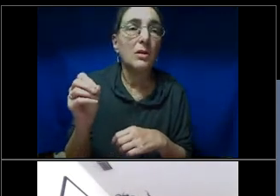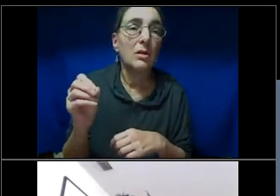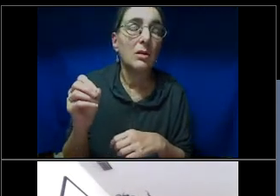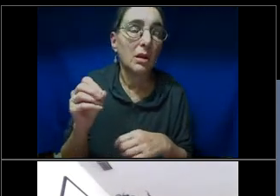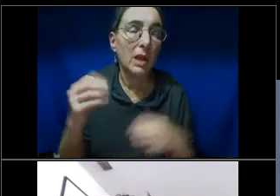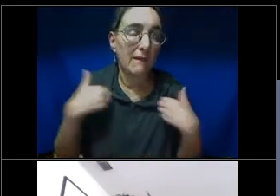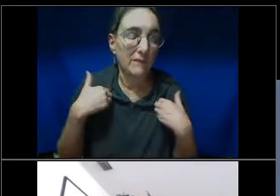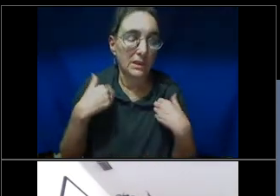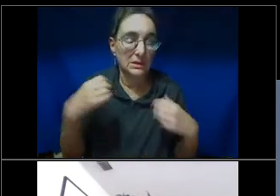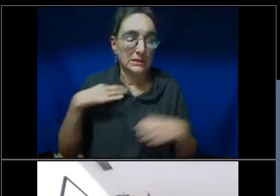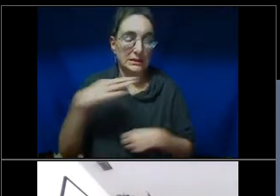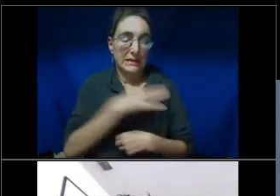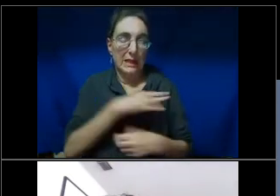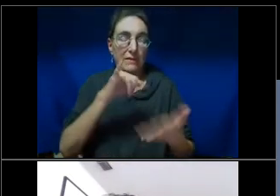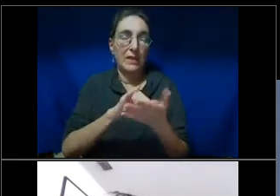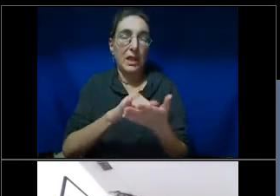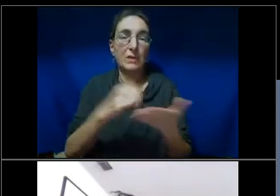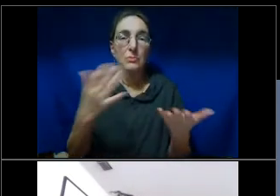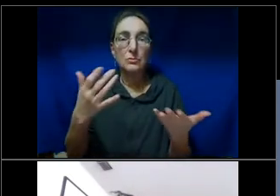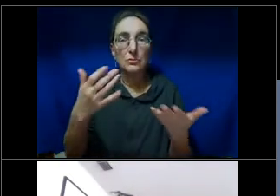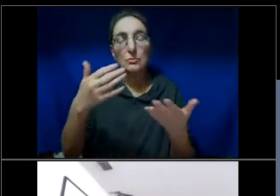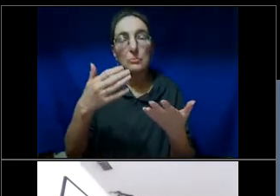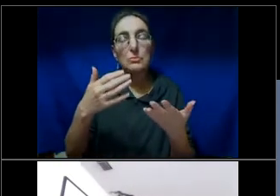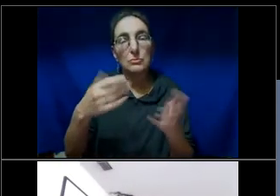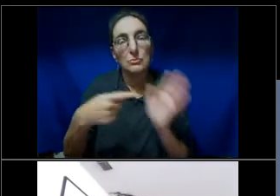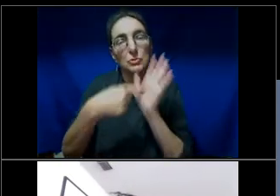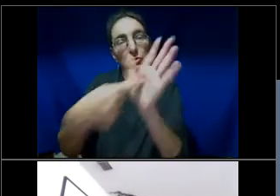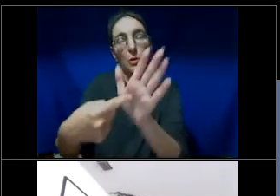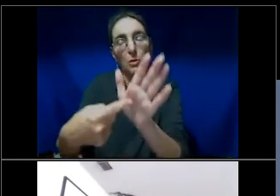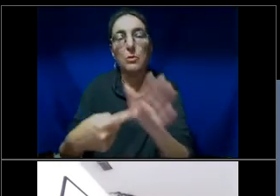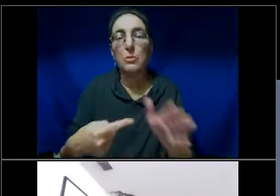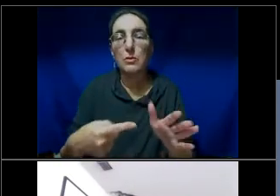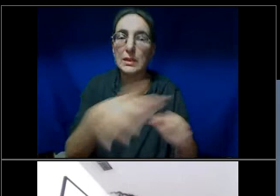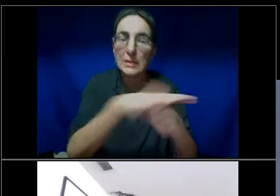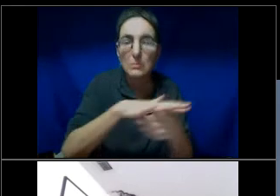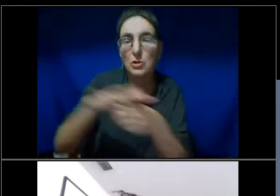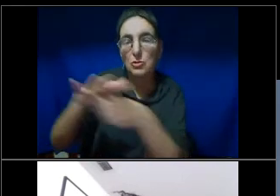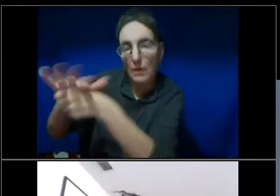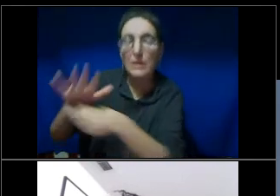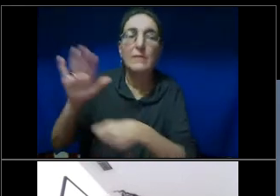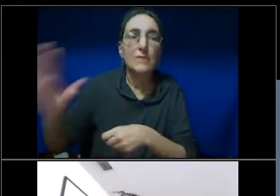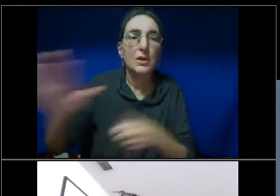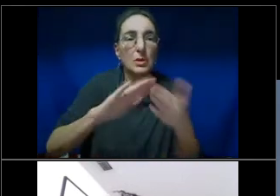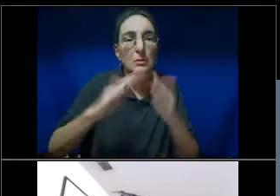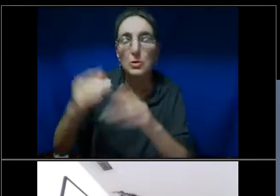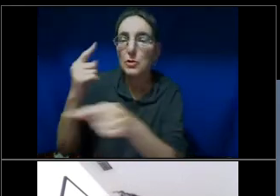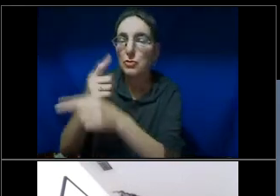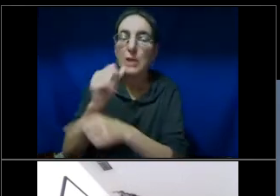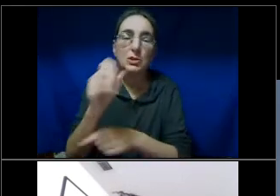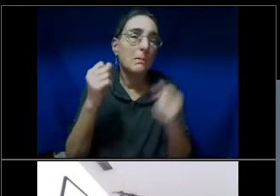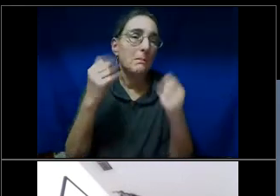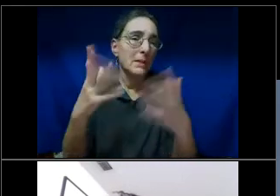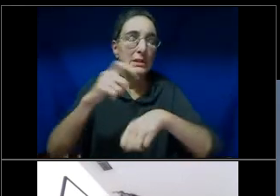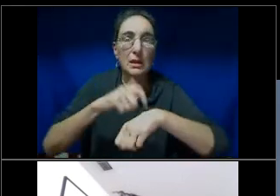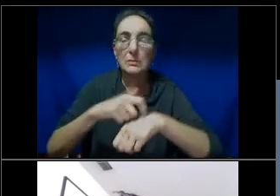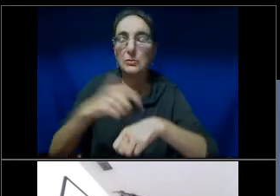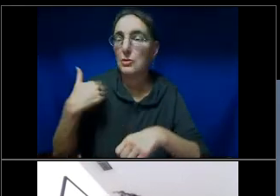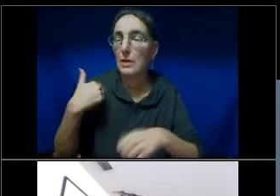having staff that reflect the demographics of their community, right? So a lot of times you might have